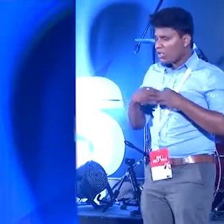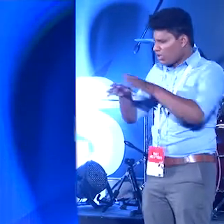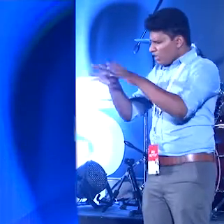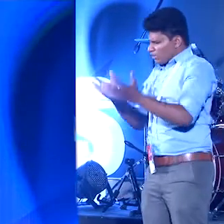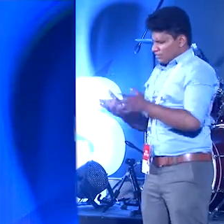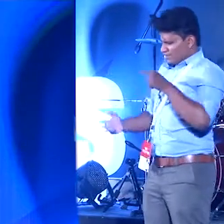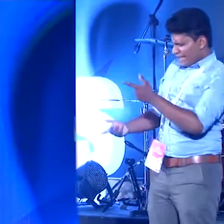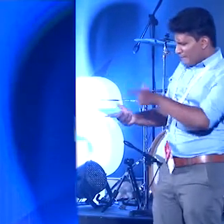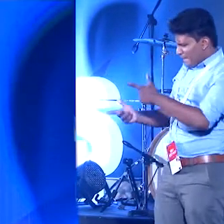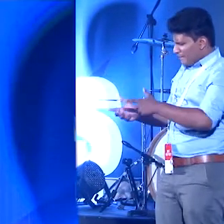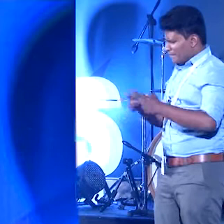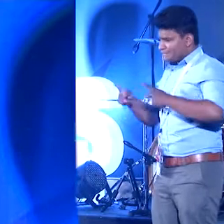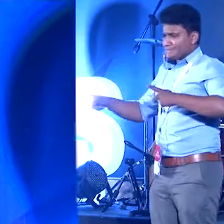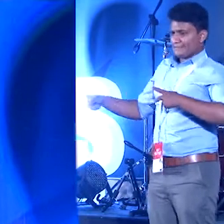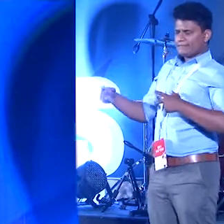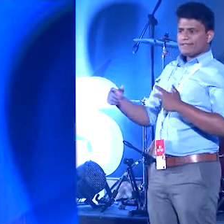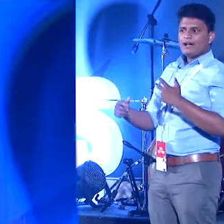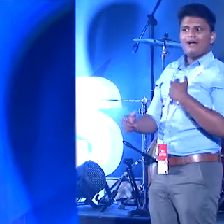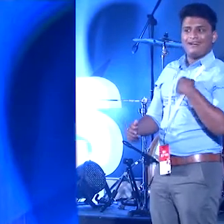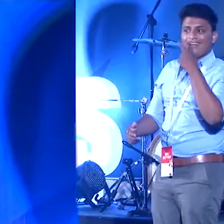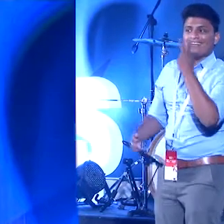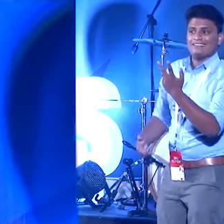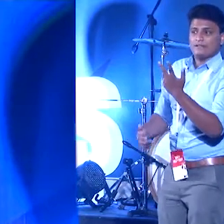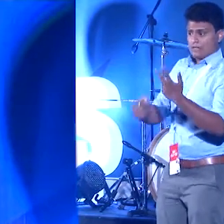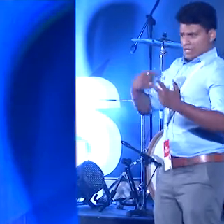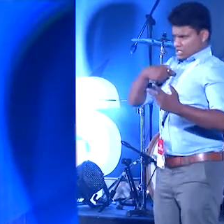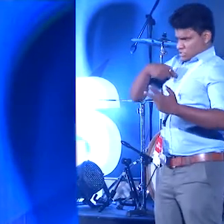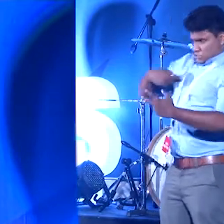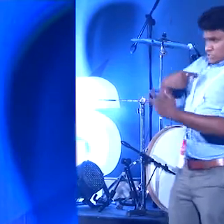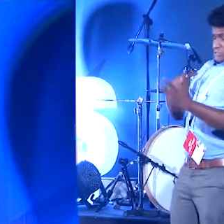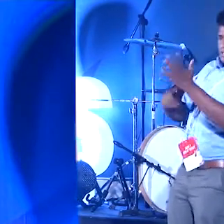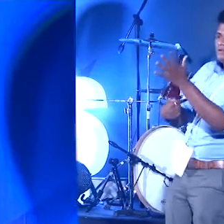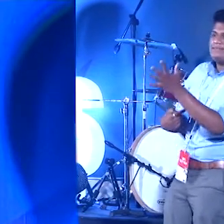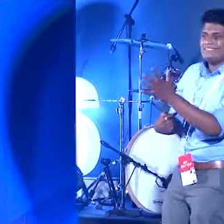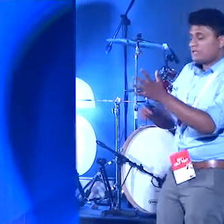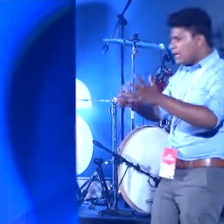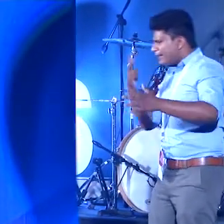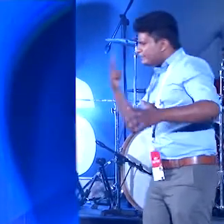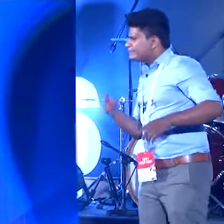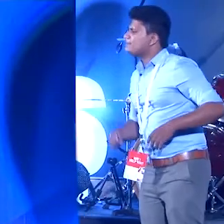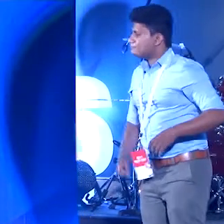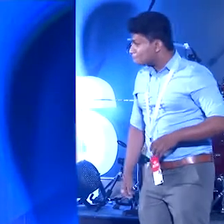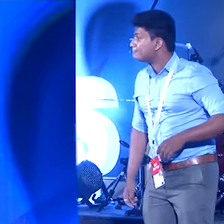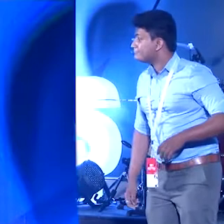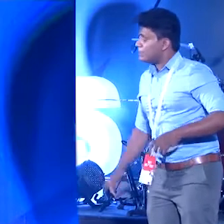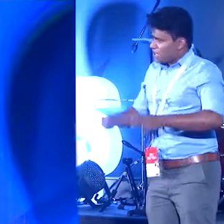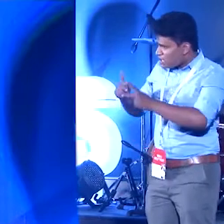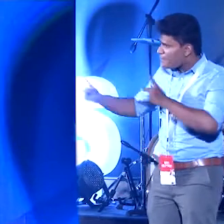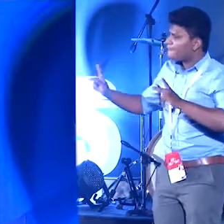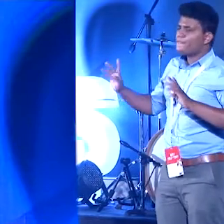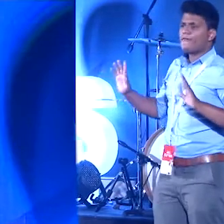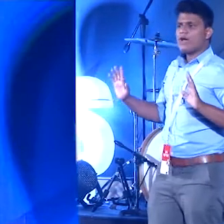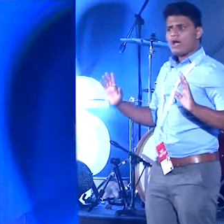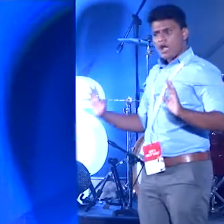clouded, distorted veil of our ego, but we begin to see things with a lot more clarity.